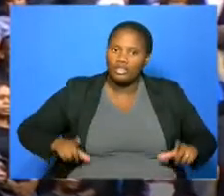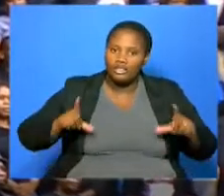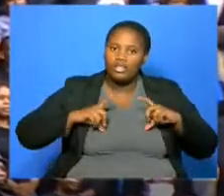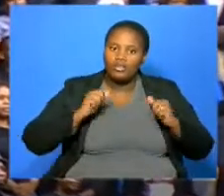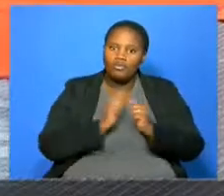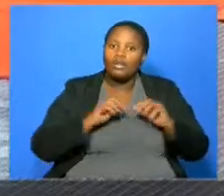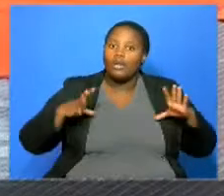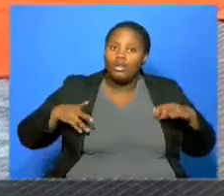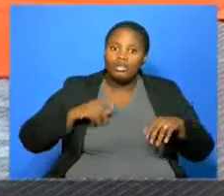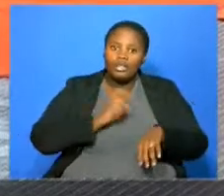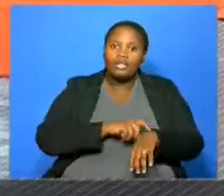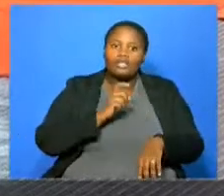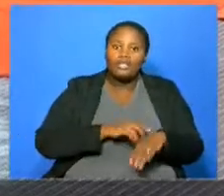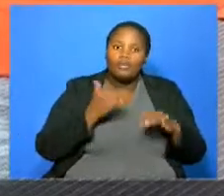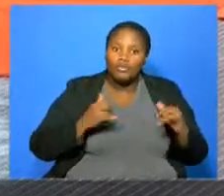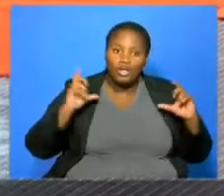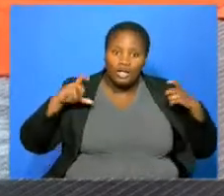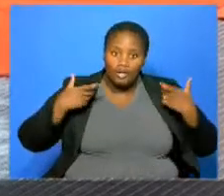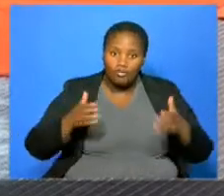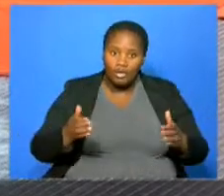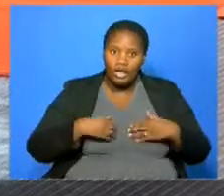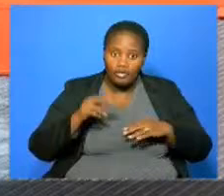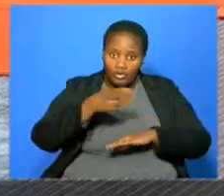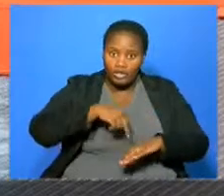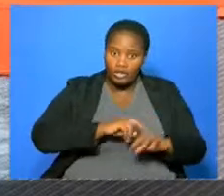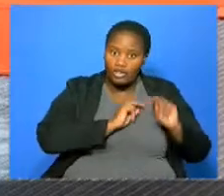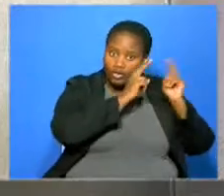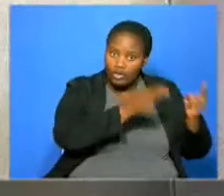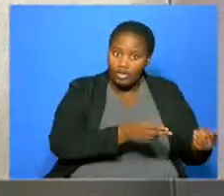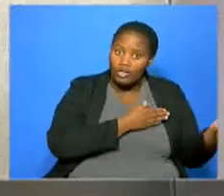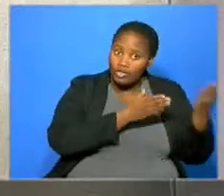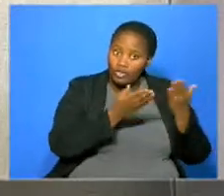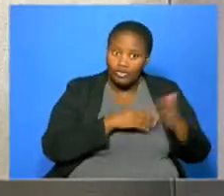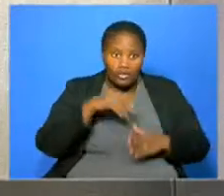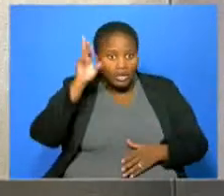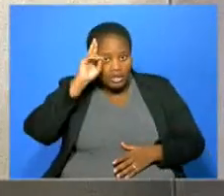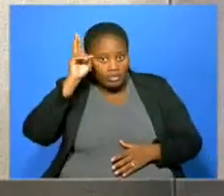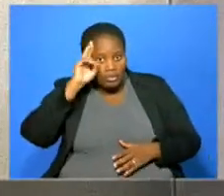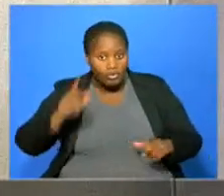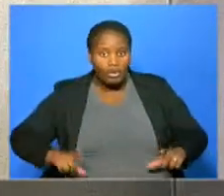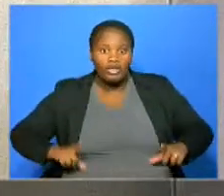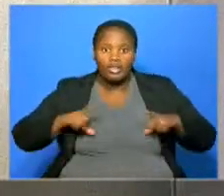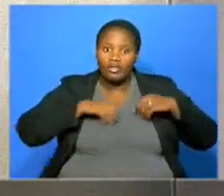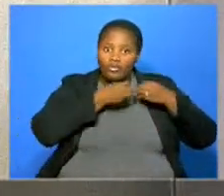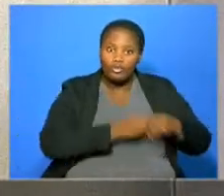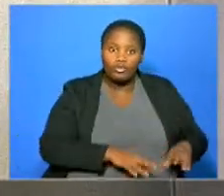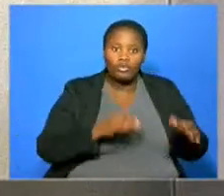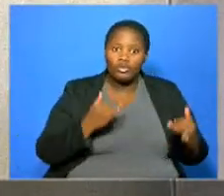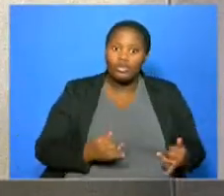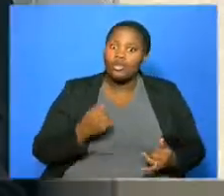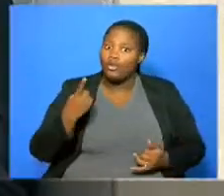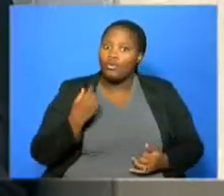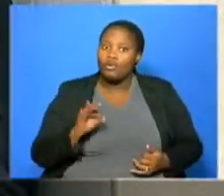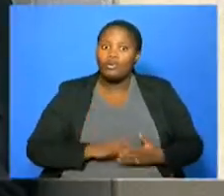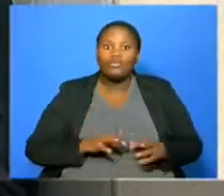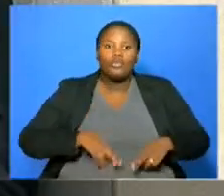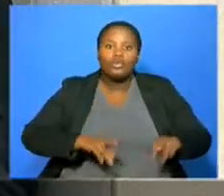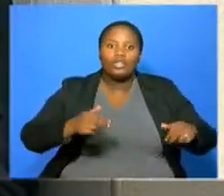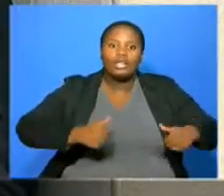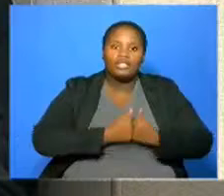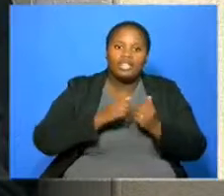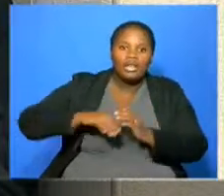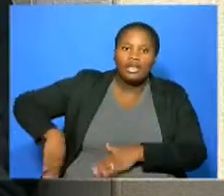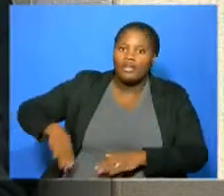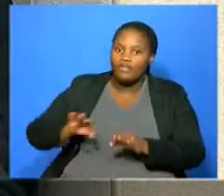past holidays, government held a national memorial service in remembrance of lives lost. One of those accidents left